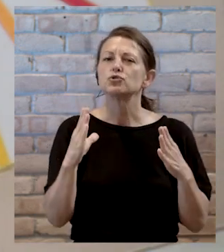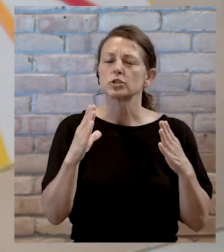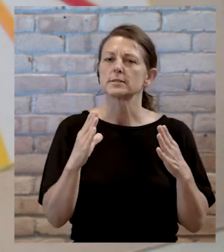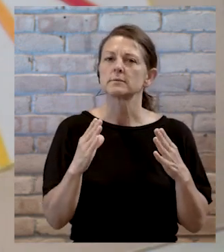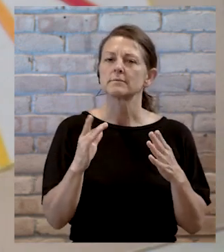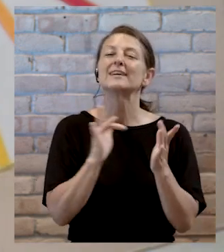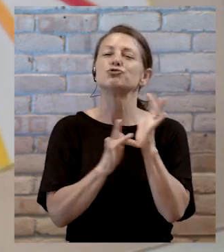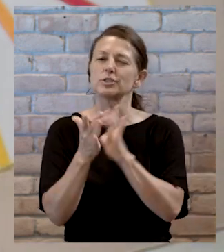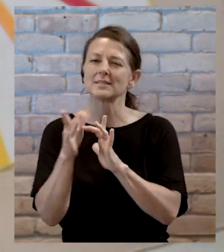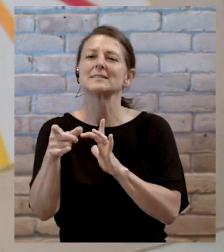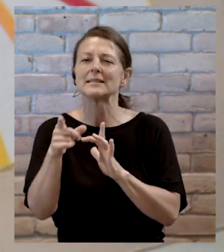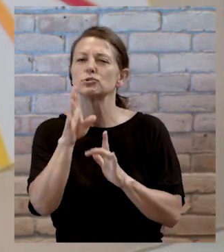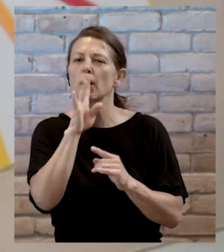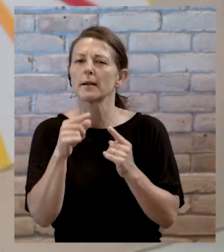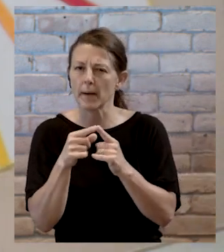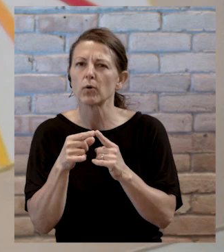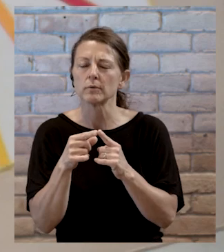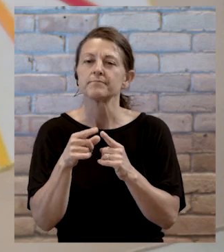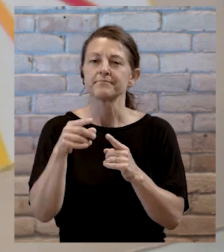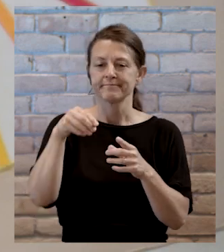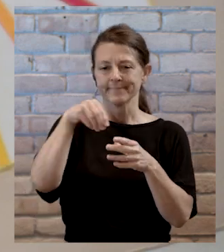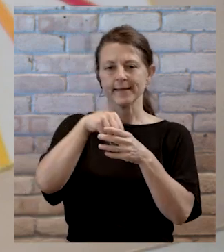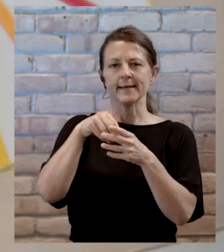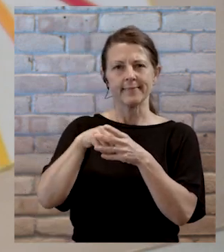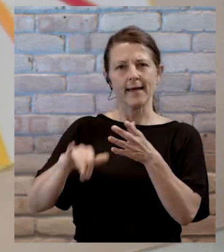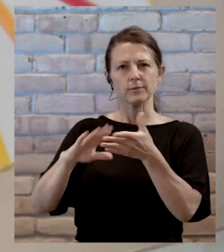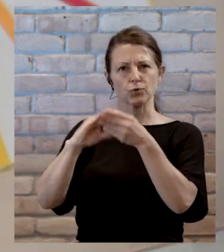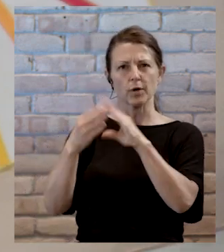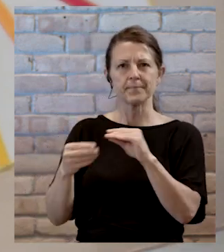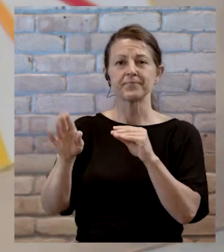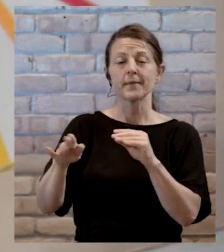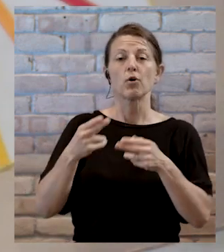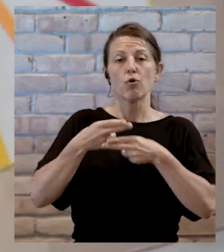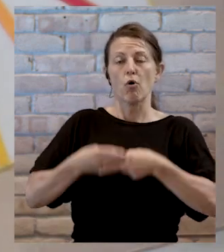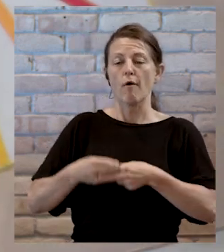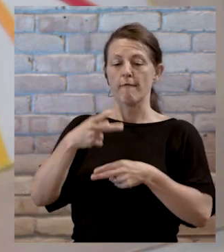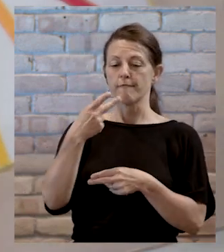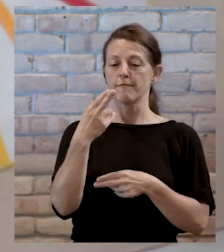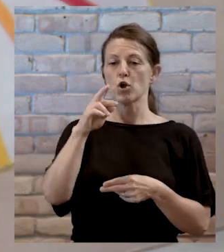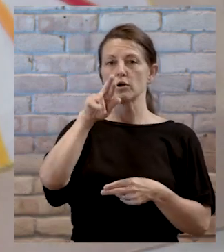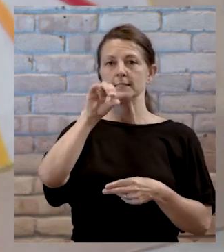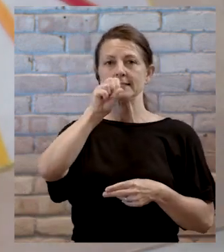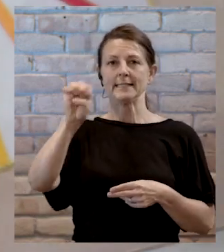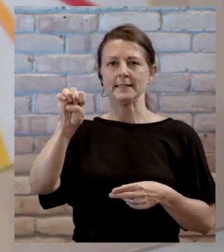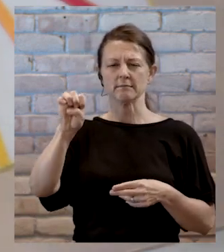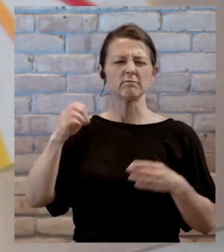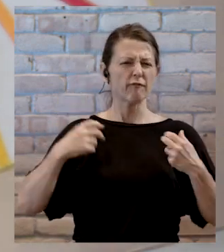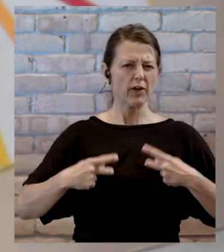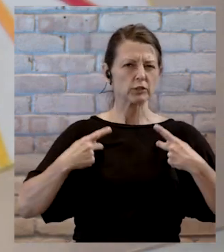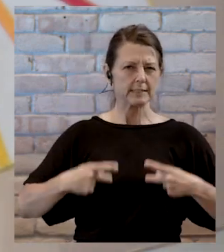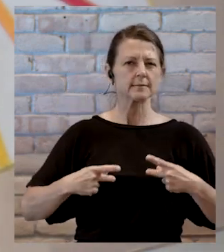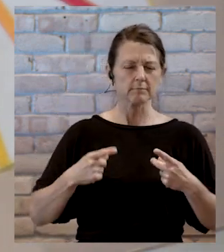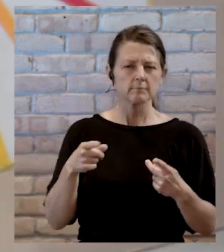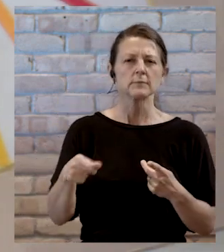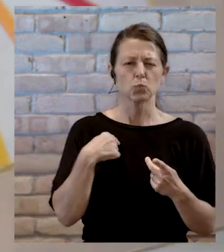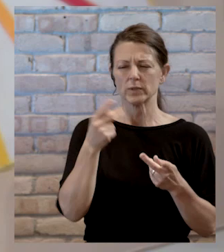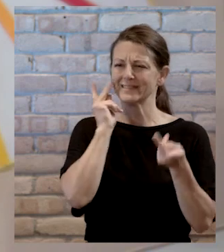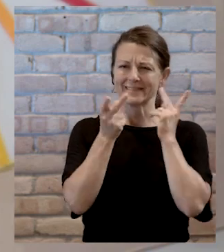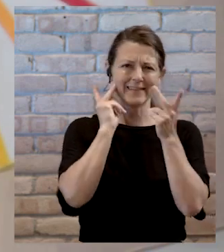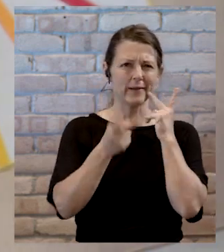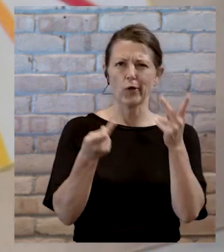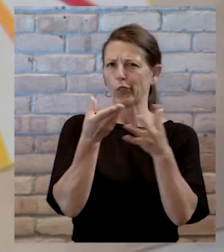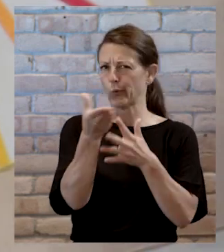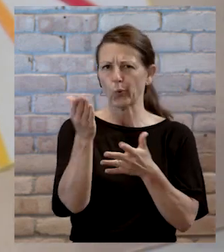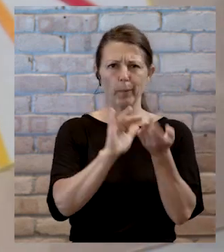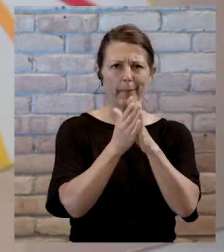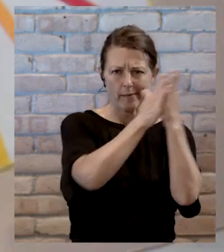that Jesus is speaking to at this point in Scripture that are known as the Pharisees. And we see these Pharisees all